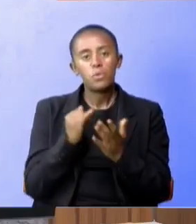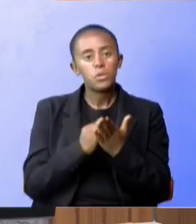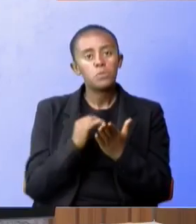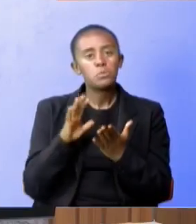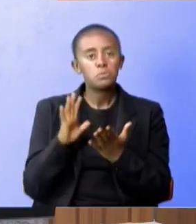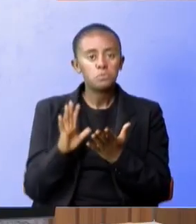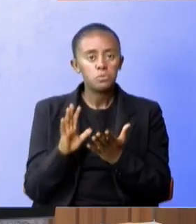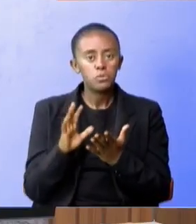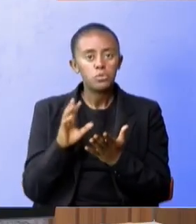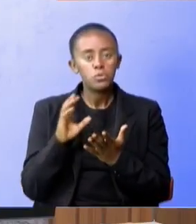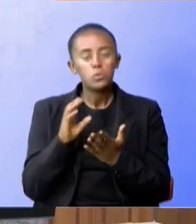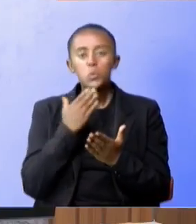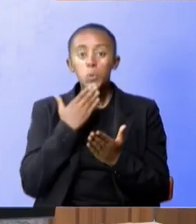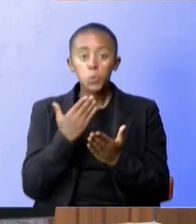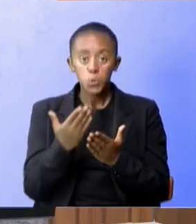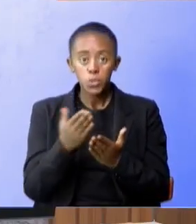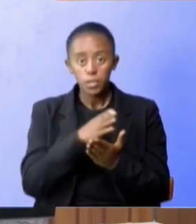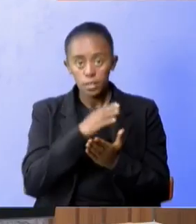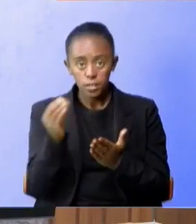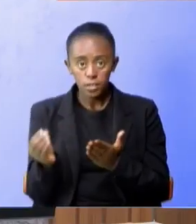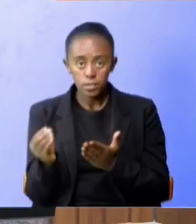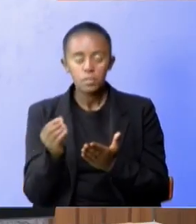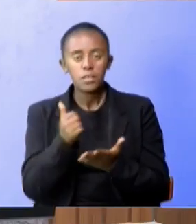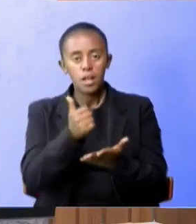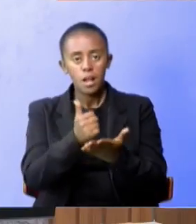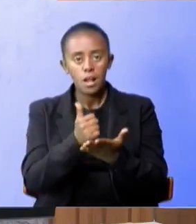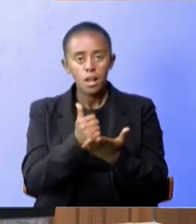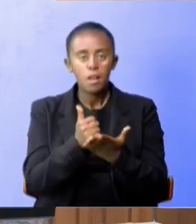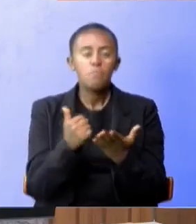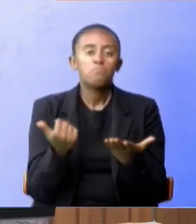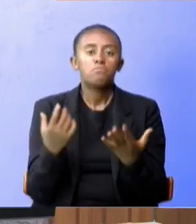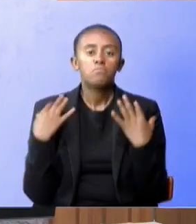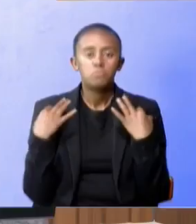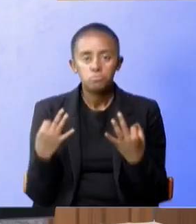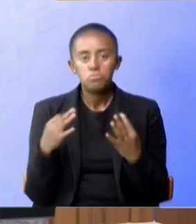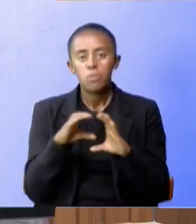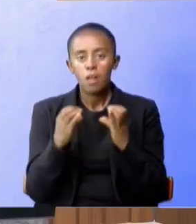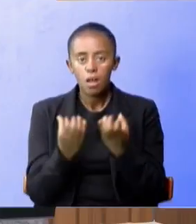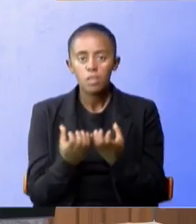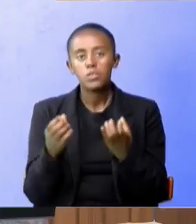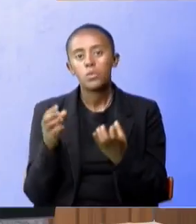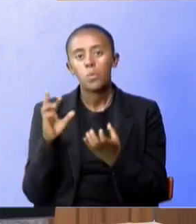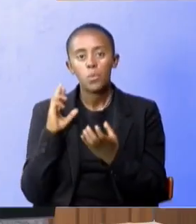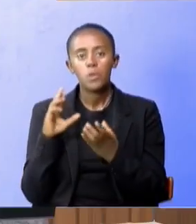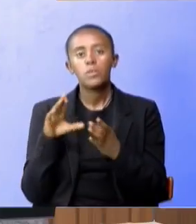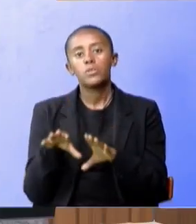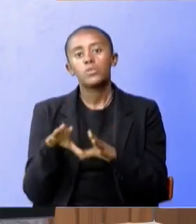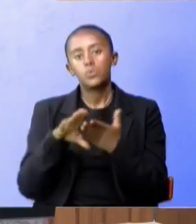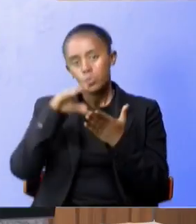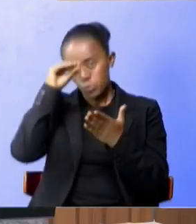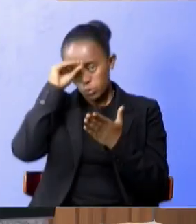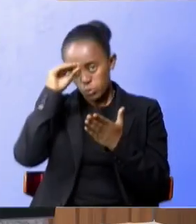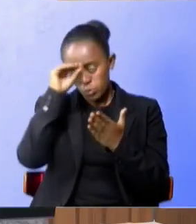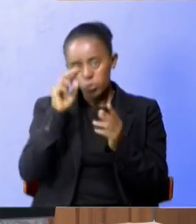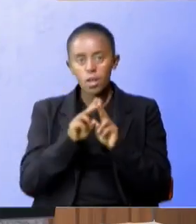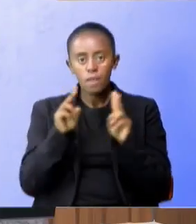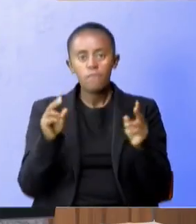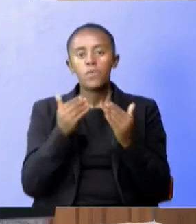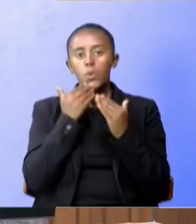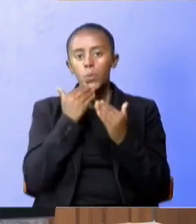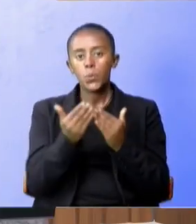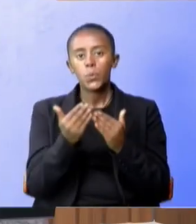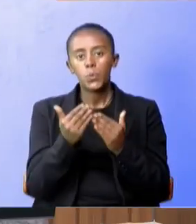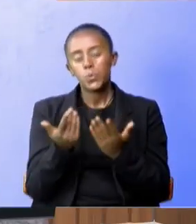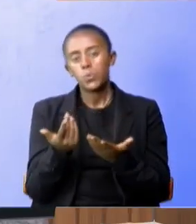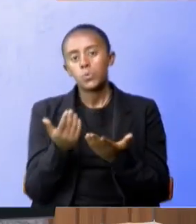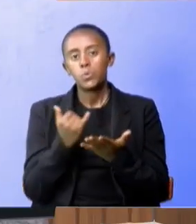be good and healthy classes where students could learn in a very good way.